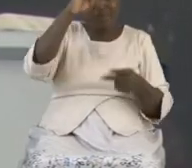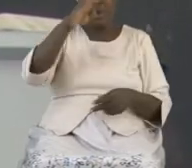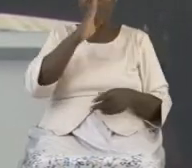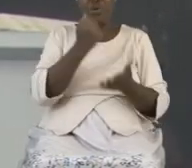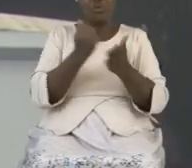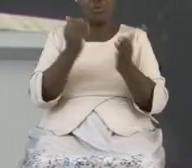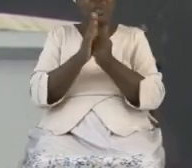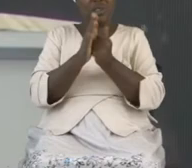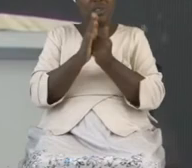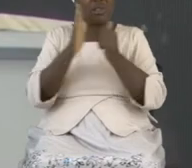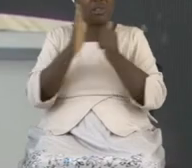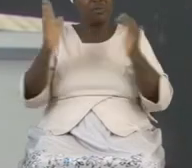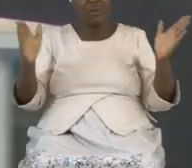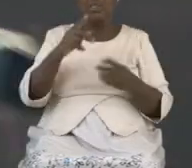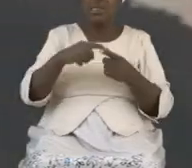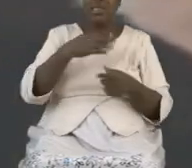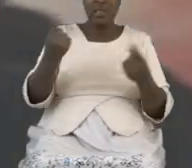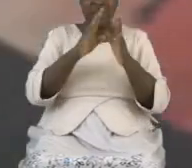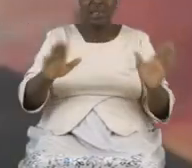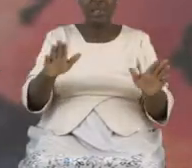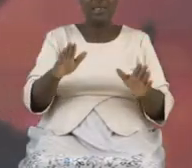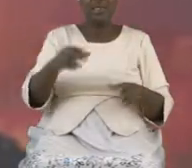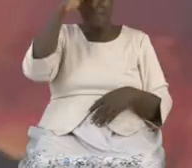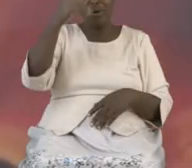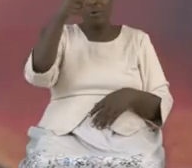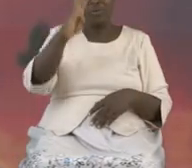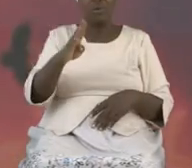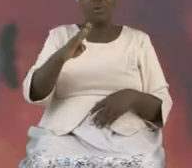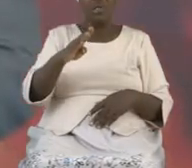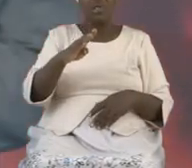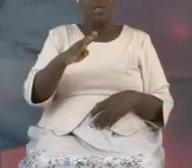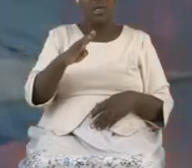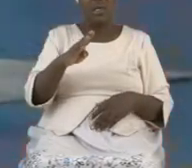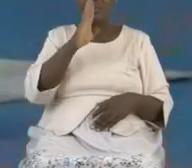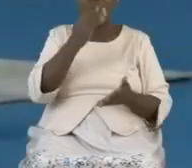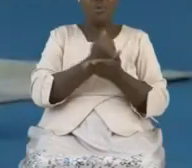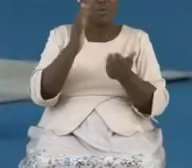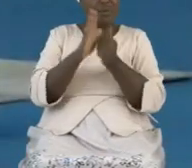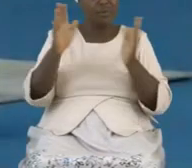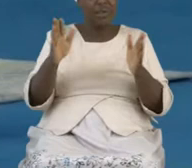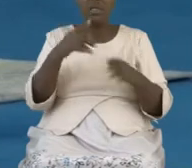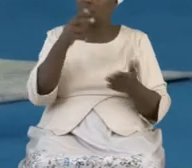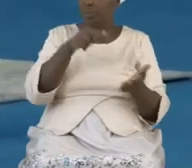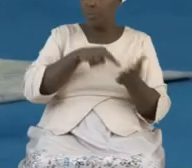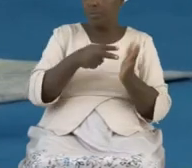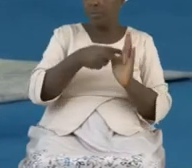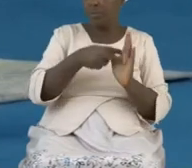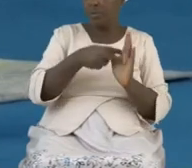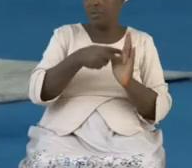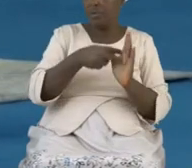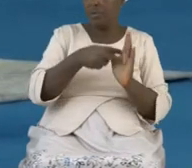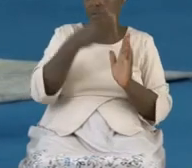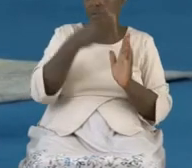Son of God be crucified? There's a purpose for that. That's what we look at here. The purpose of